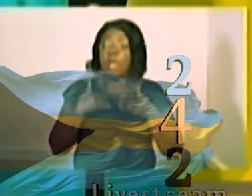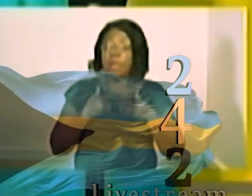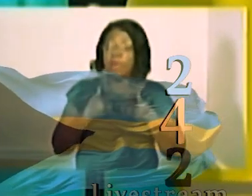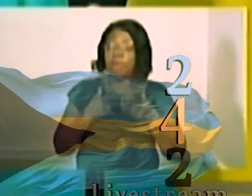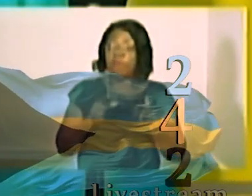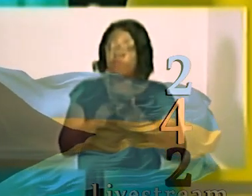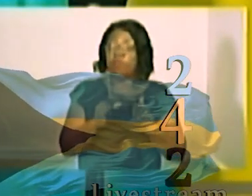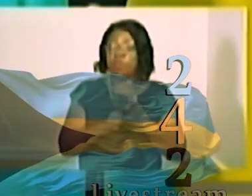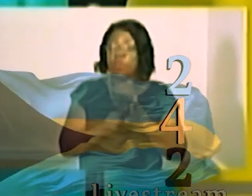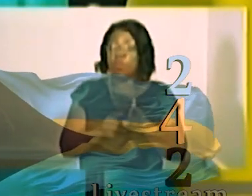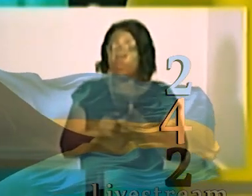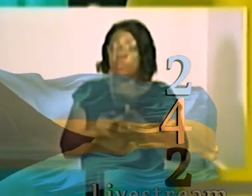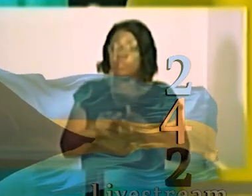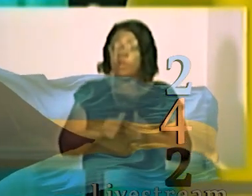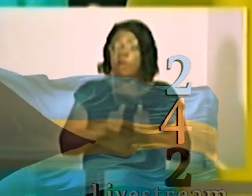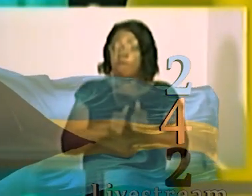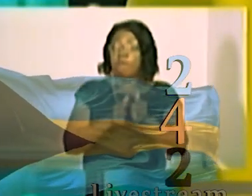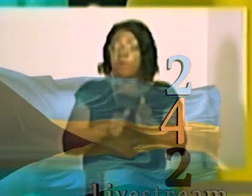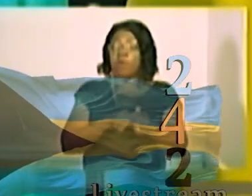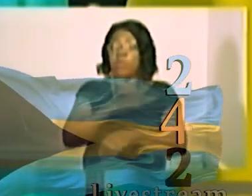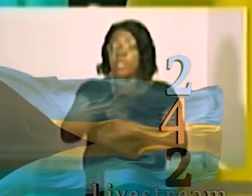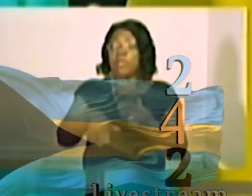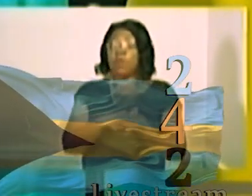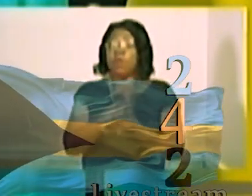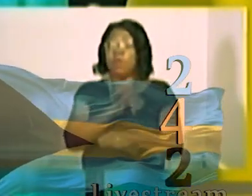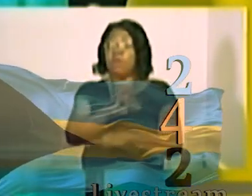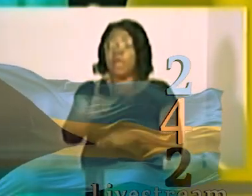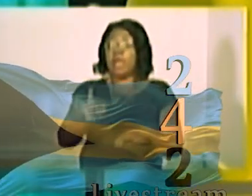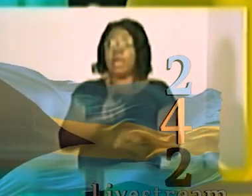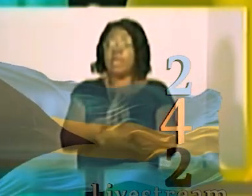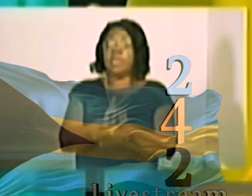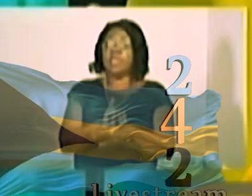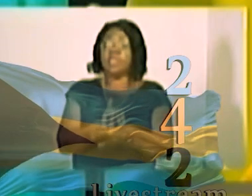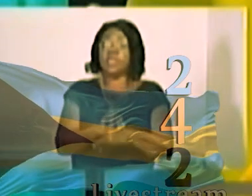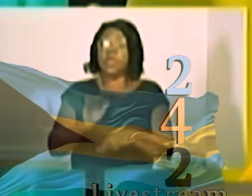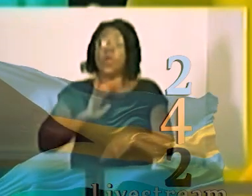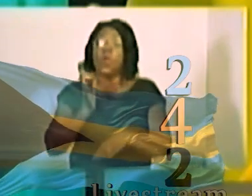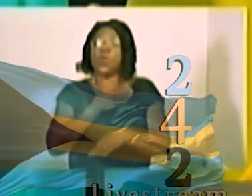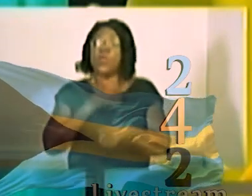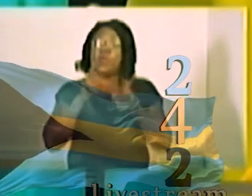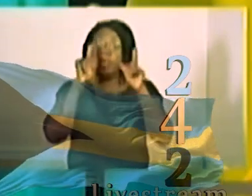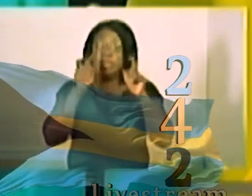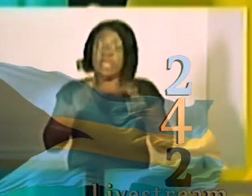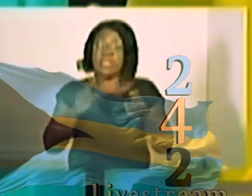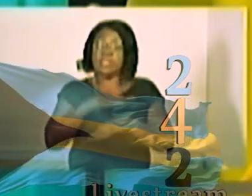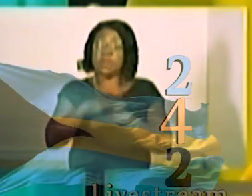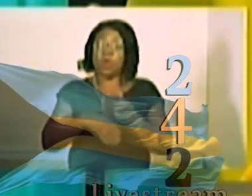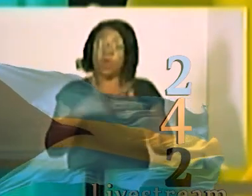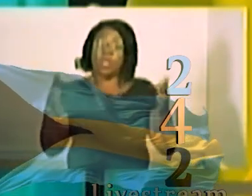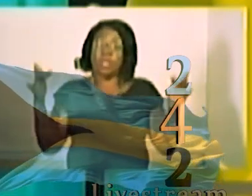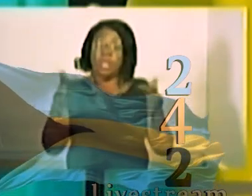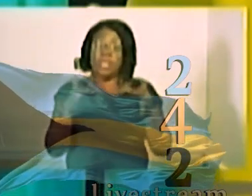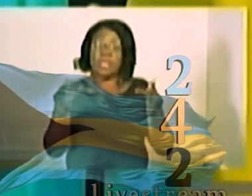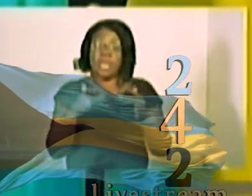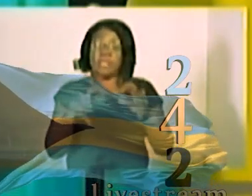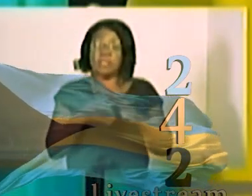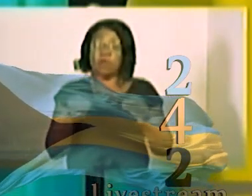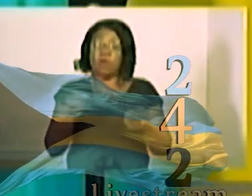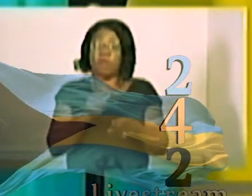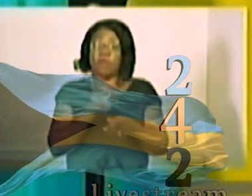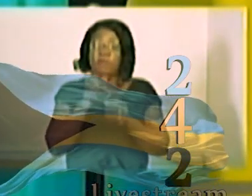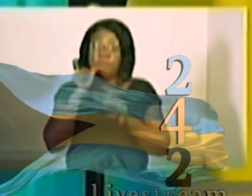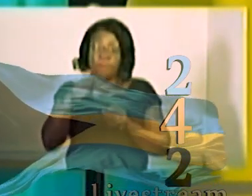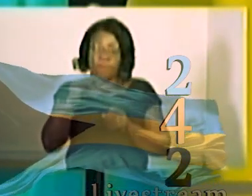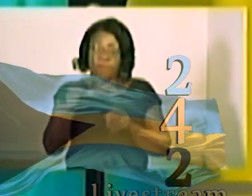testing for suspect cases of COVID-19, and we will test all contacts of confirmed